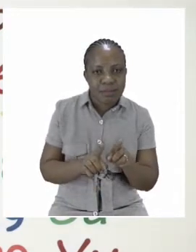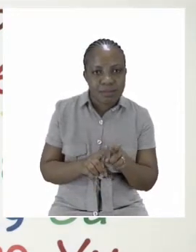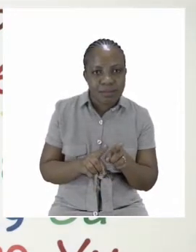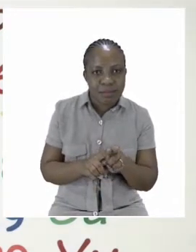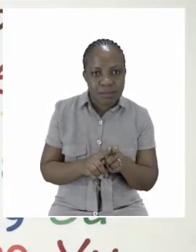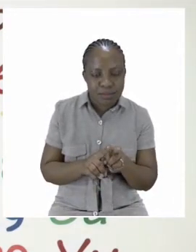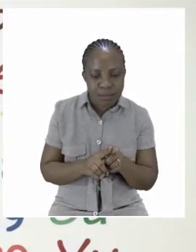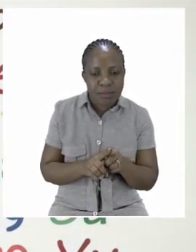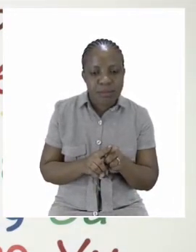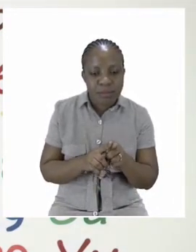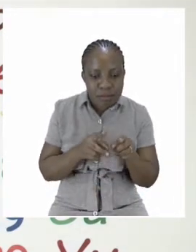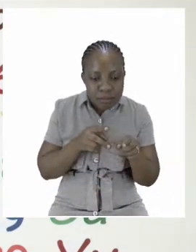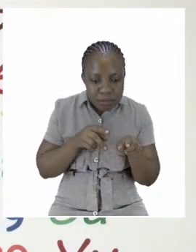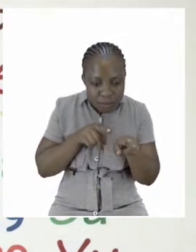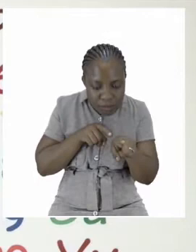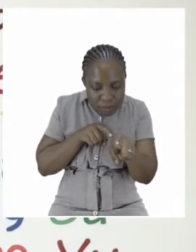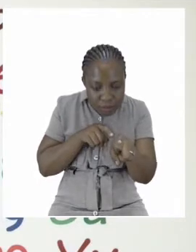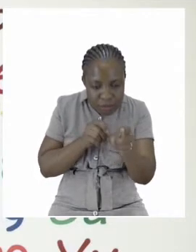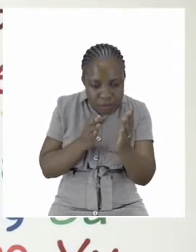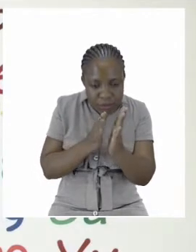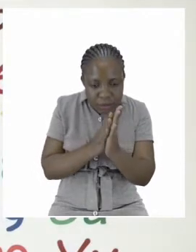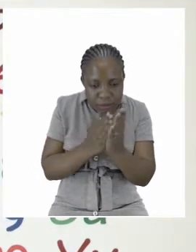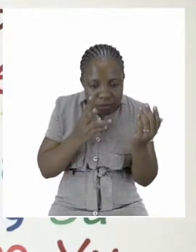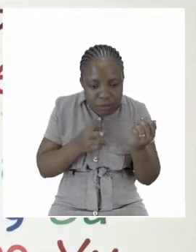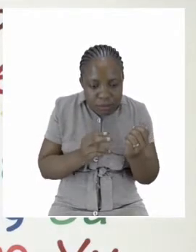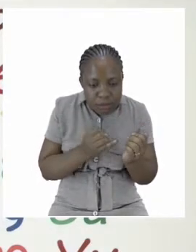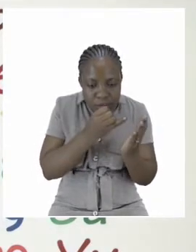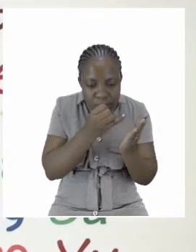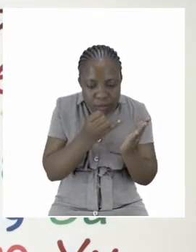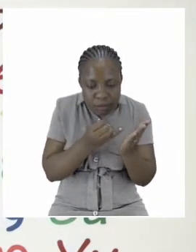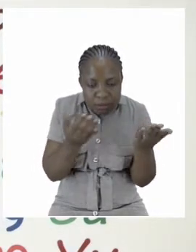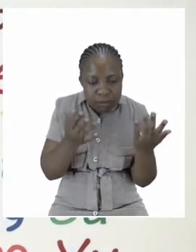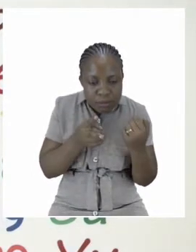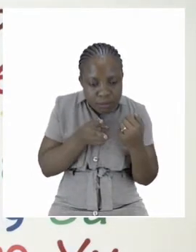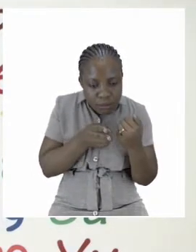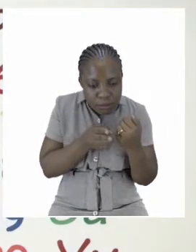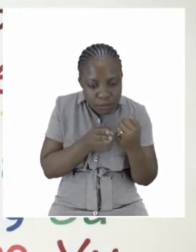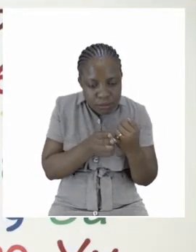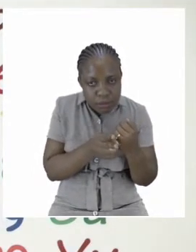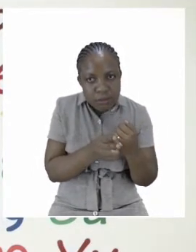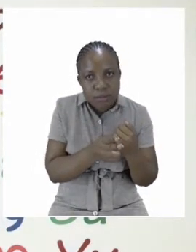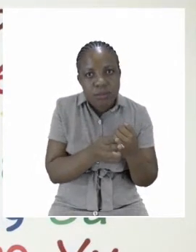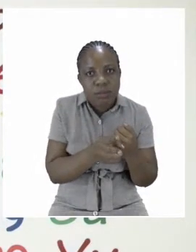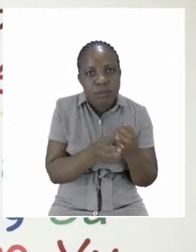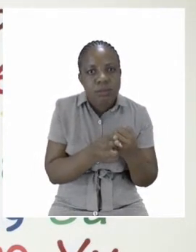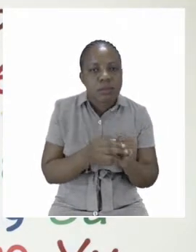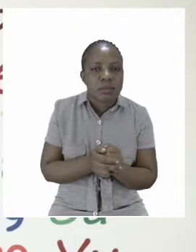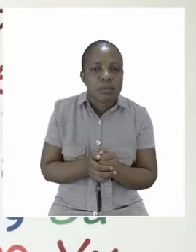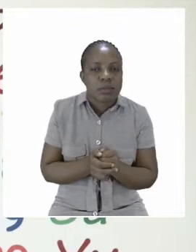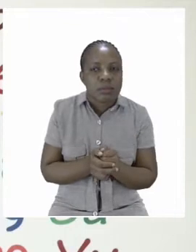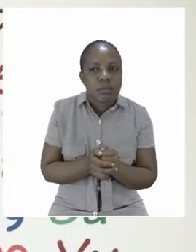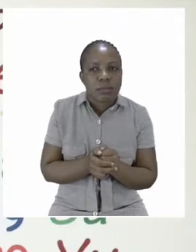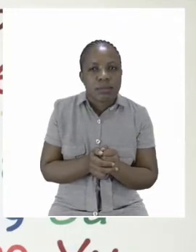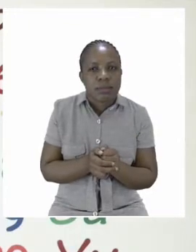is on your paper and you cut going up. And then you are going to cut in